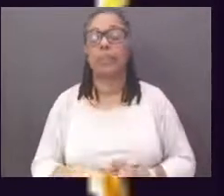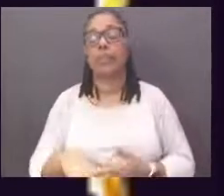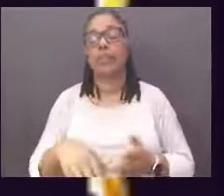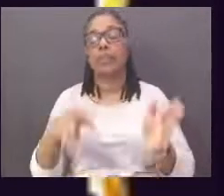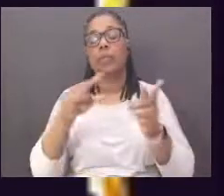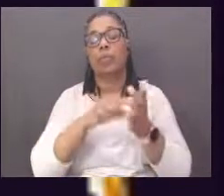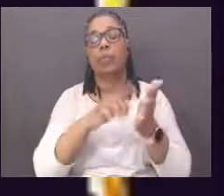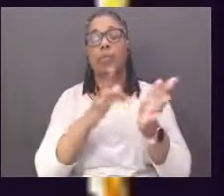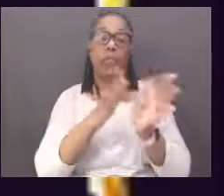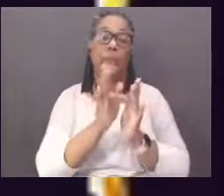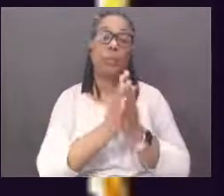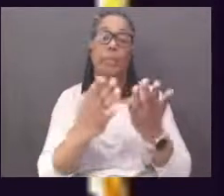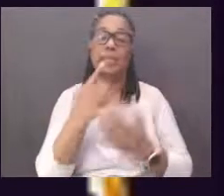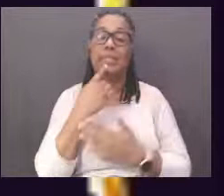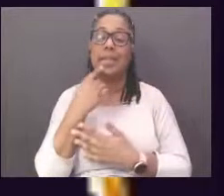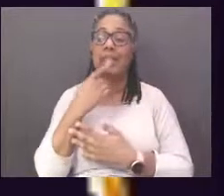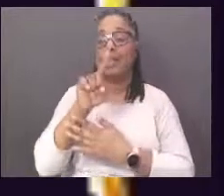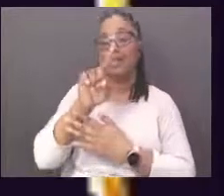you might go to